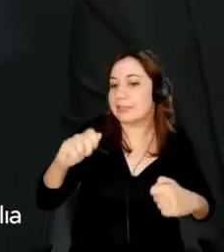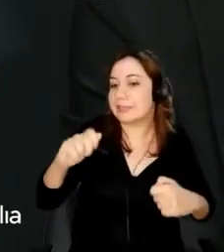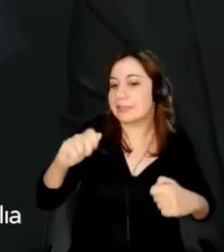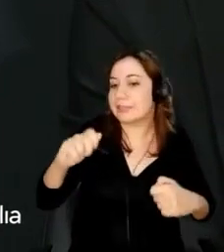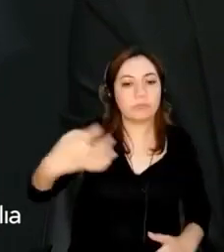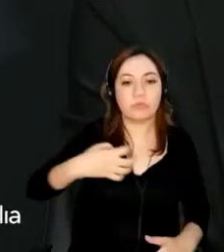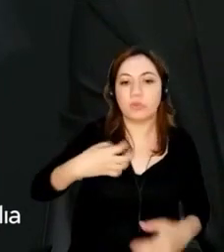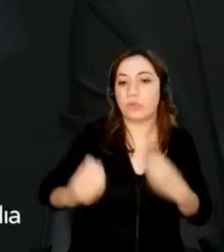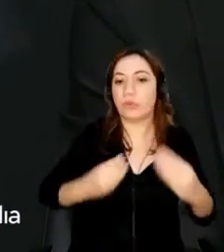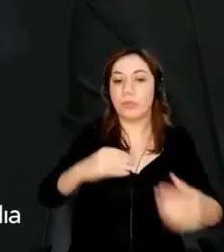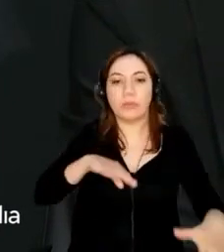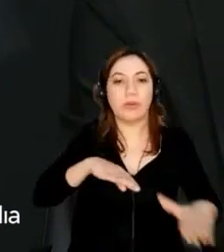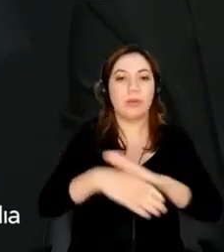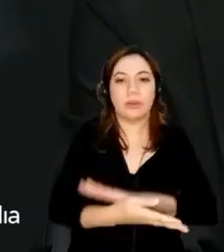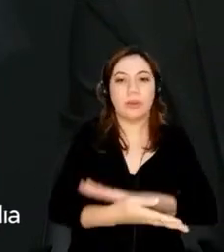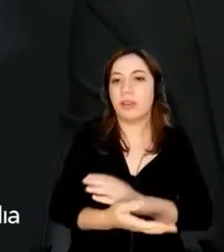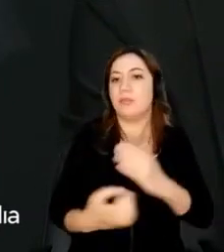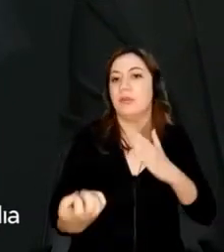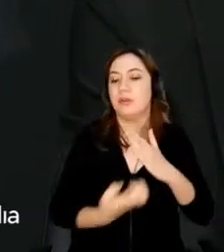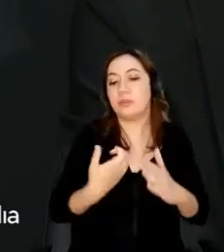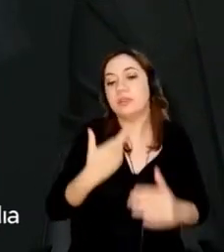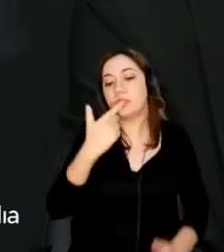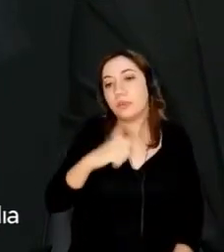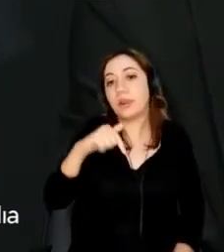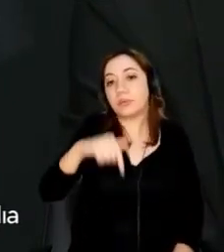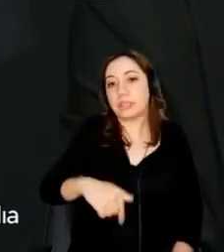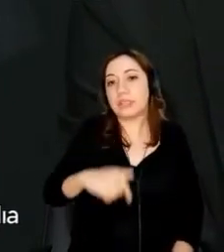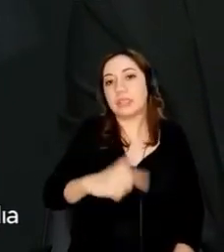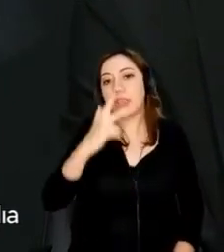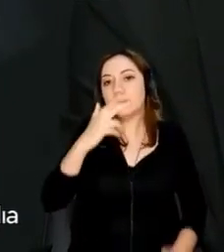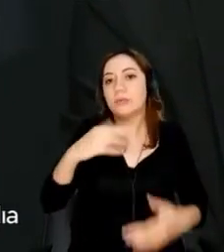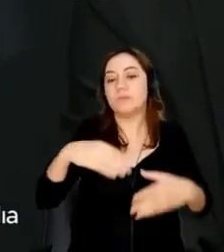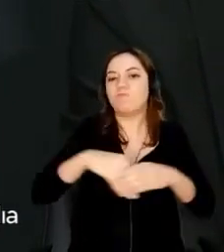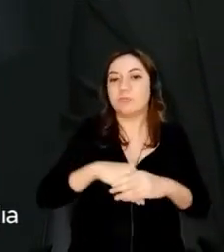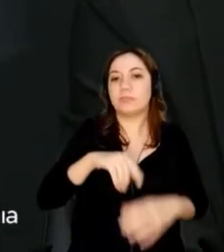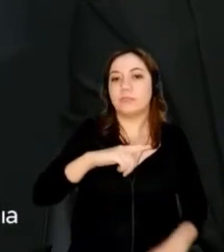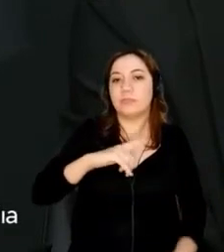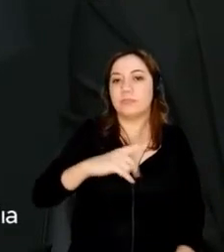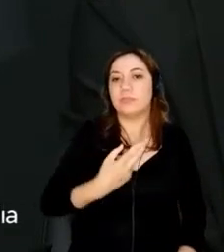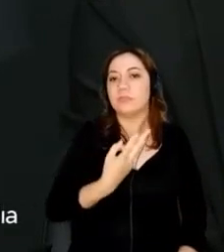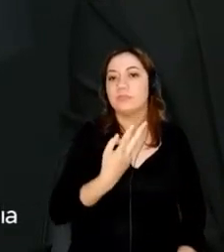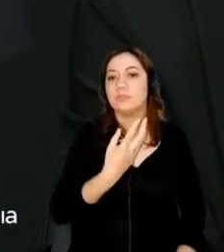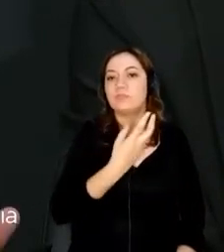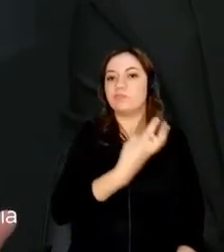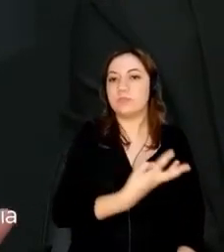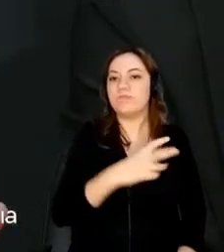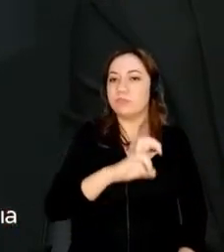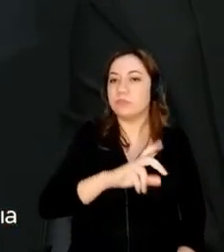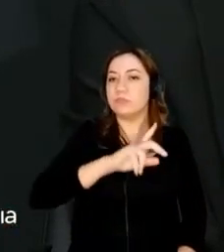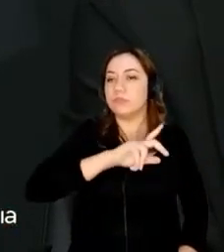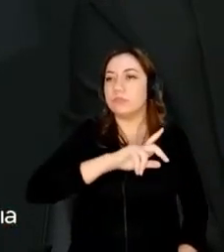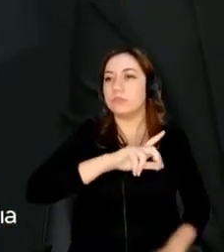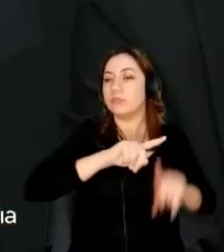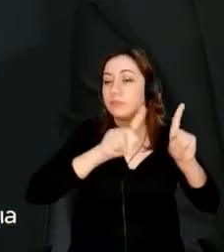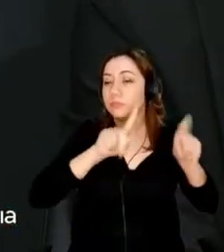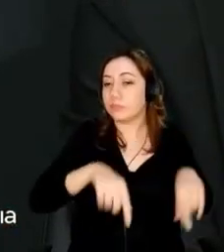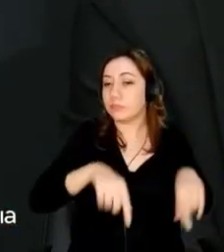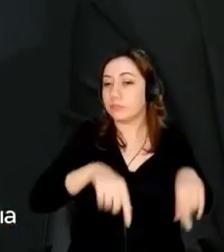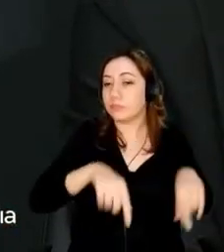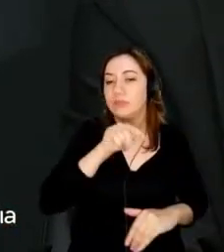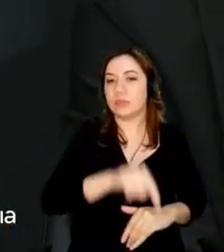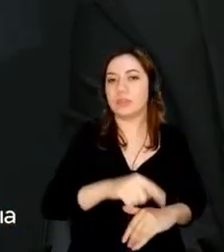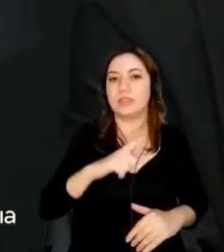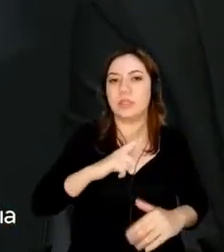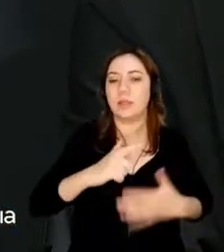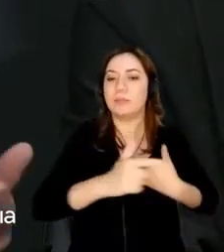us internally, for our 35,000 plus employees, it serves a number of different roles. For career opportunities, we have a platform called